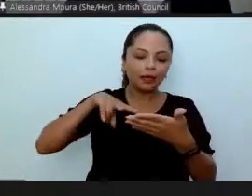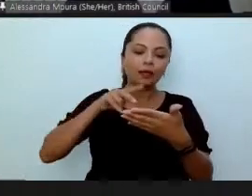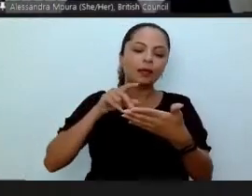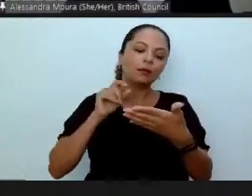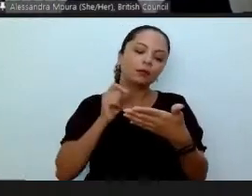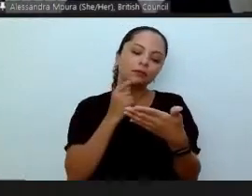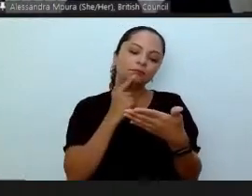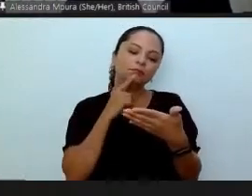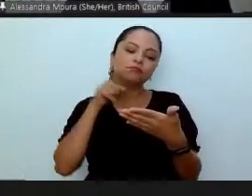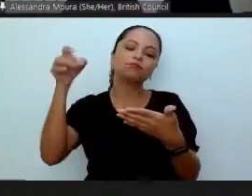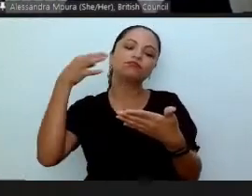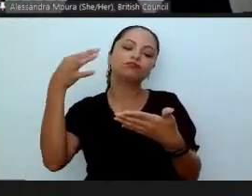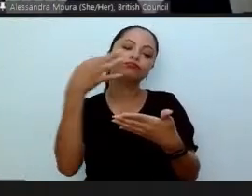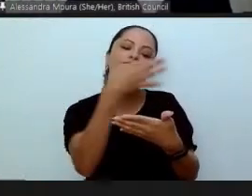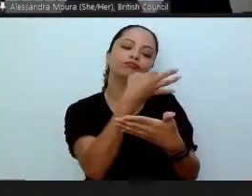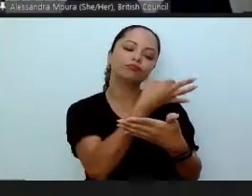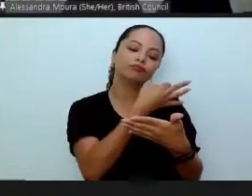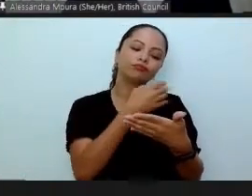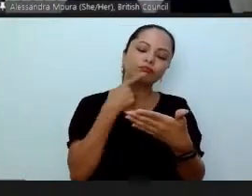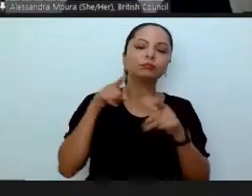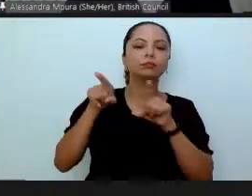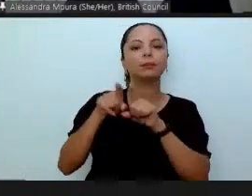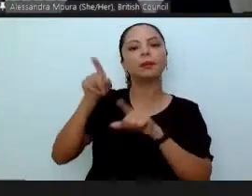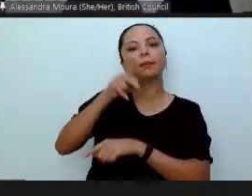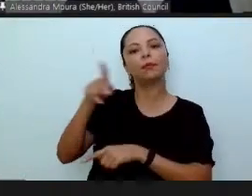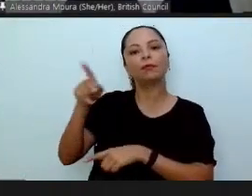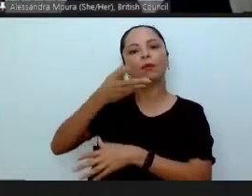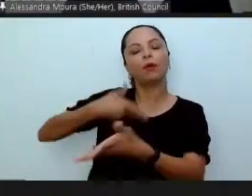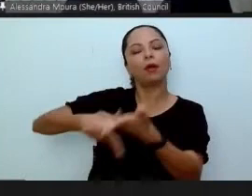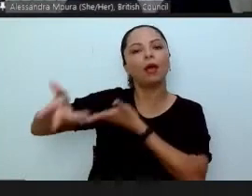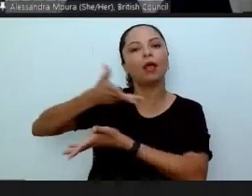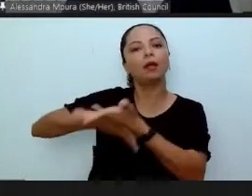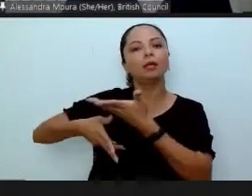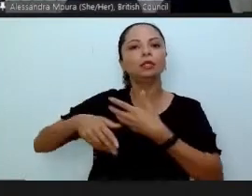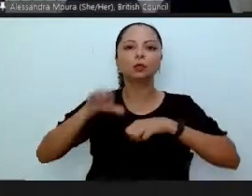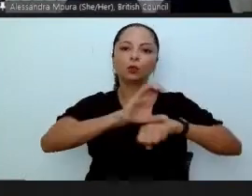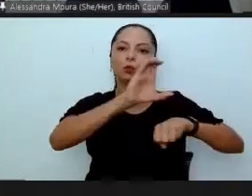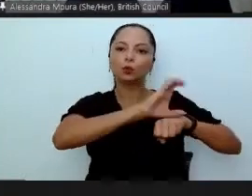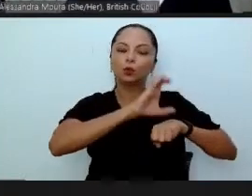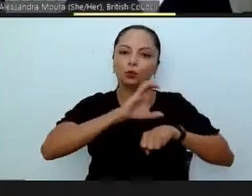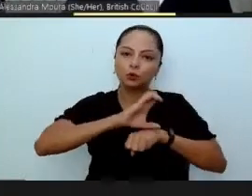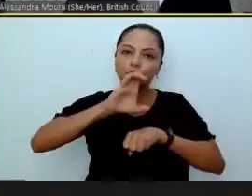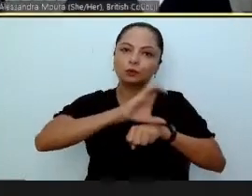teachers, taking a course and taking part in a project.